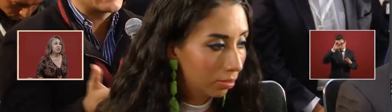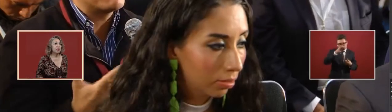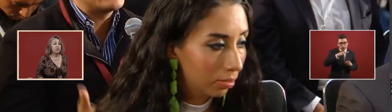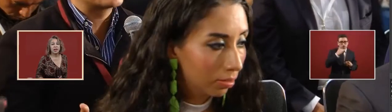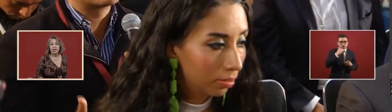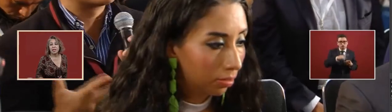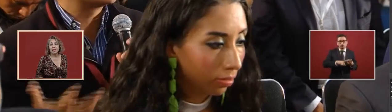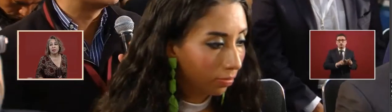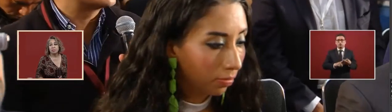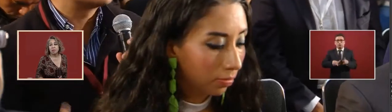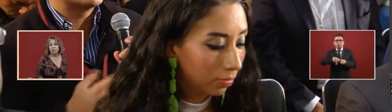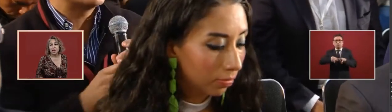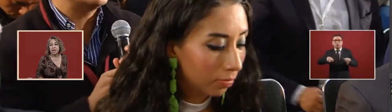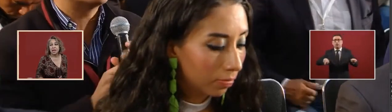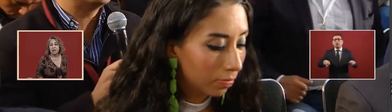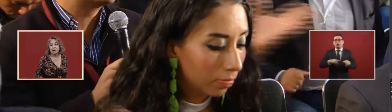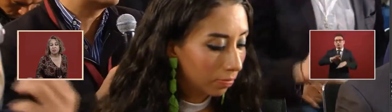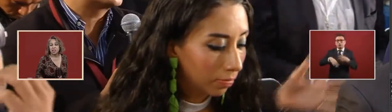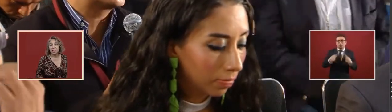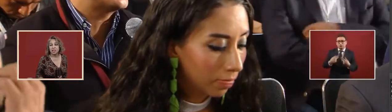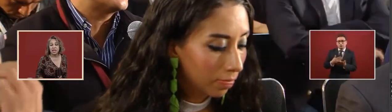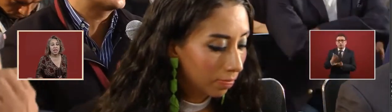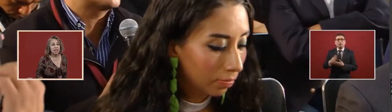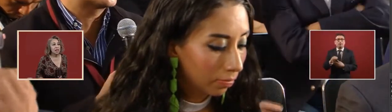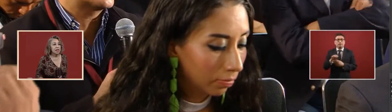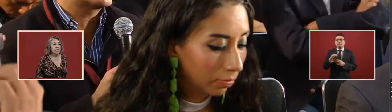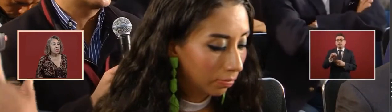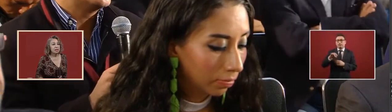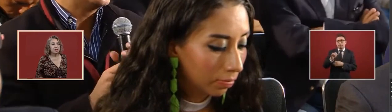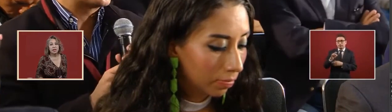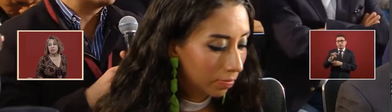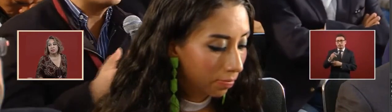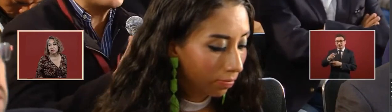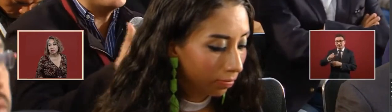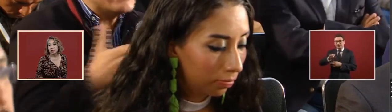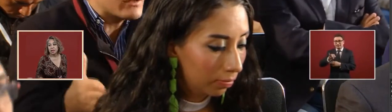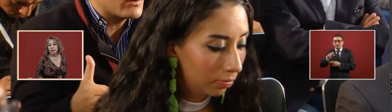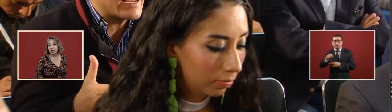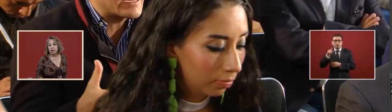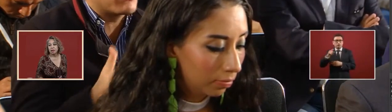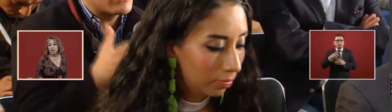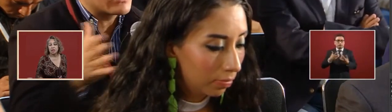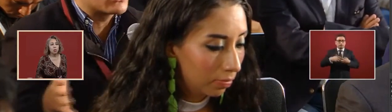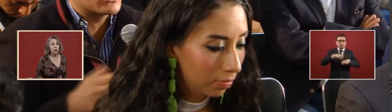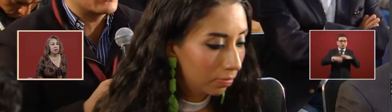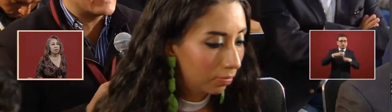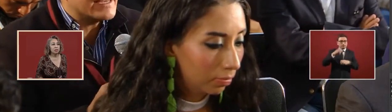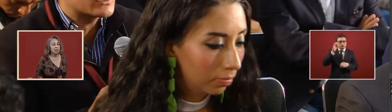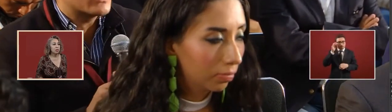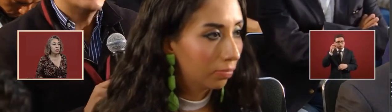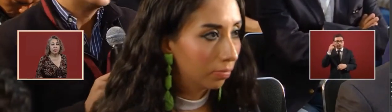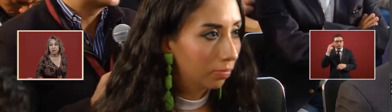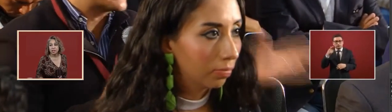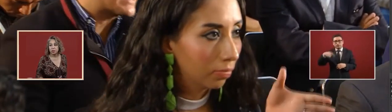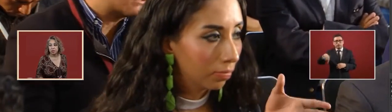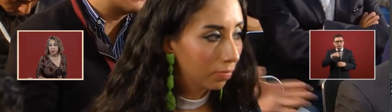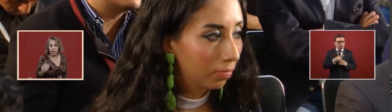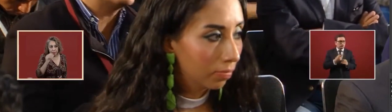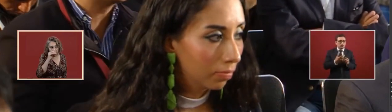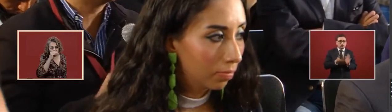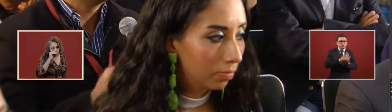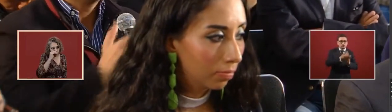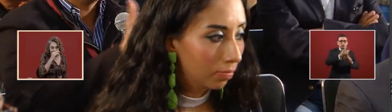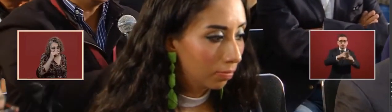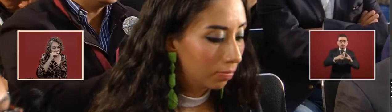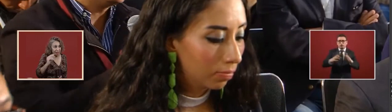playas now for están the vaquita marina, which is the, cambió el sentido del oleaje the little whale, the little whale that's supposed to be